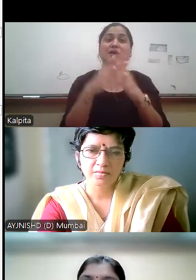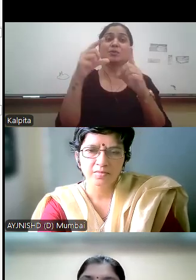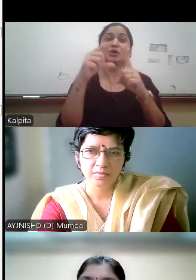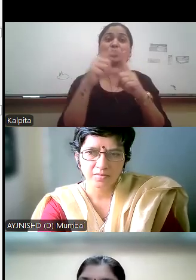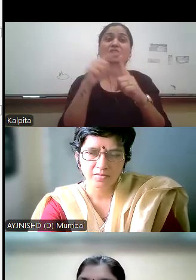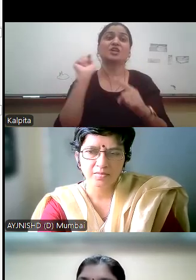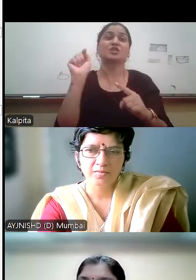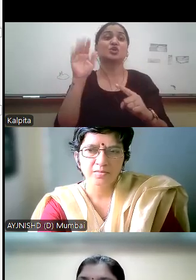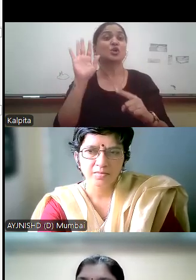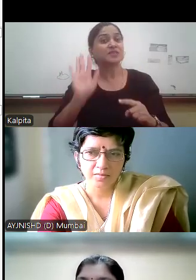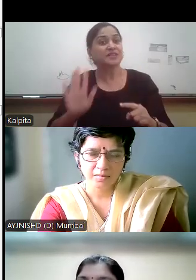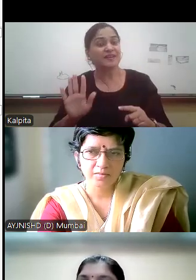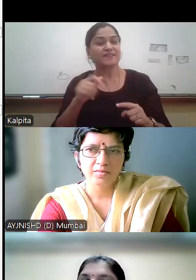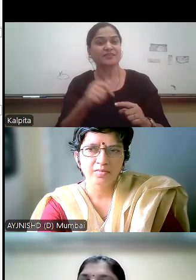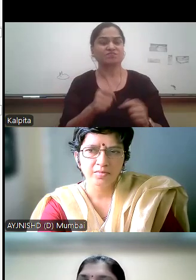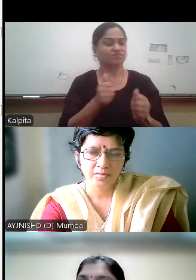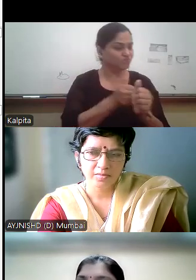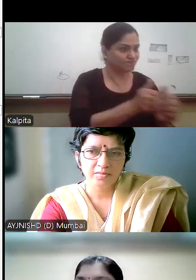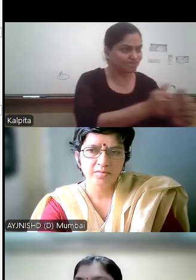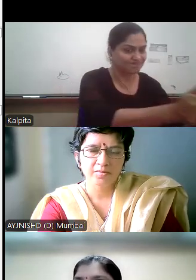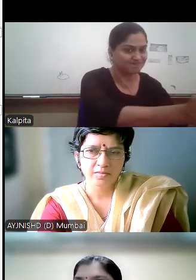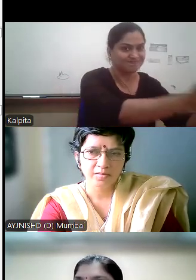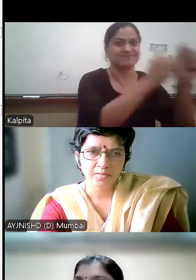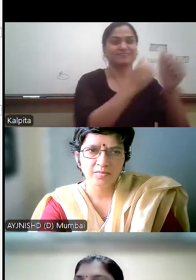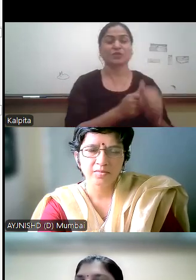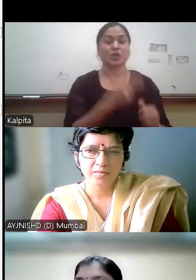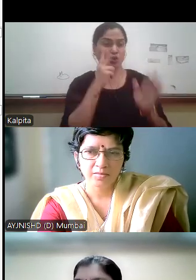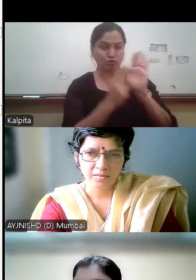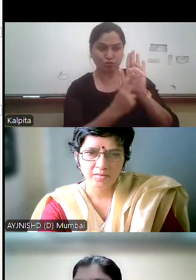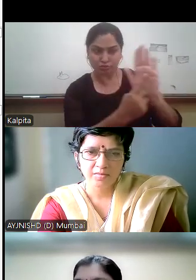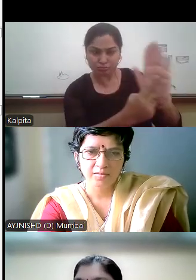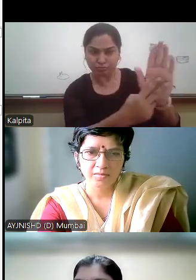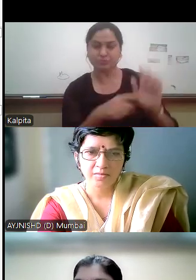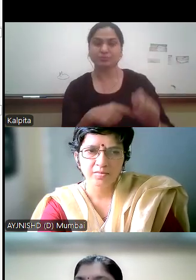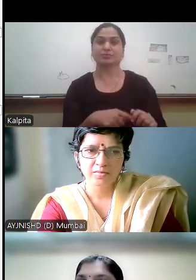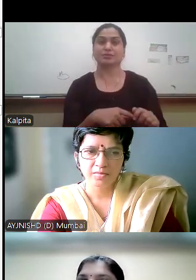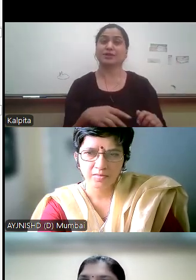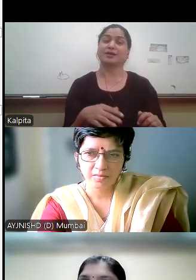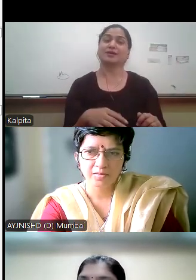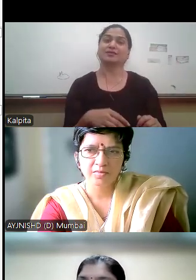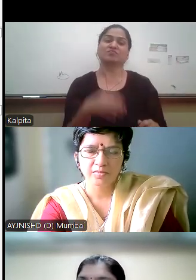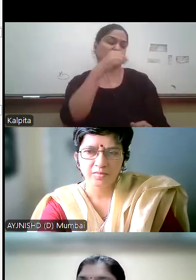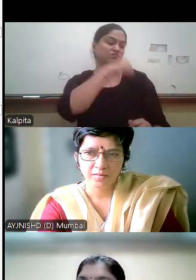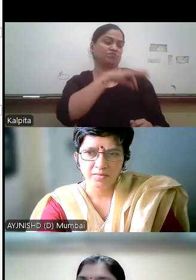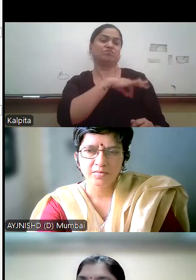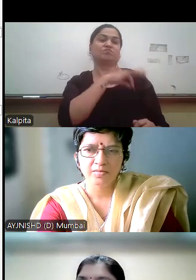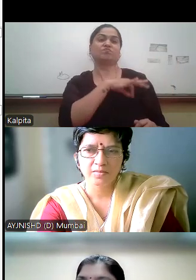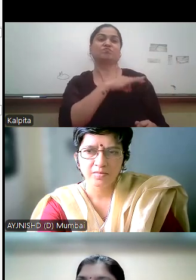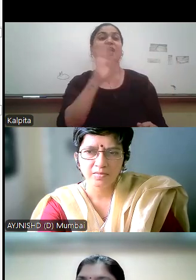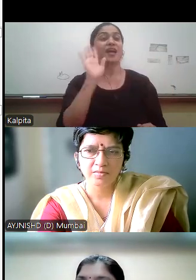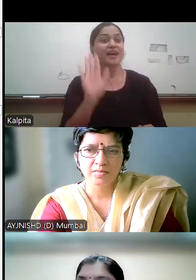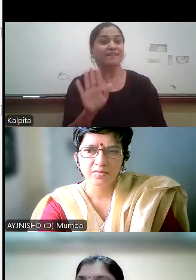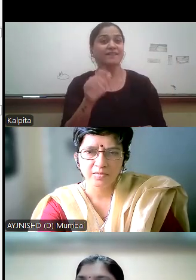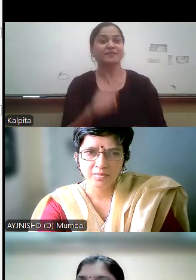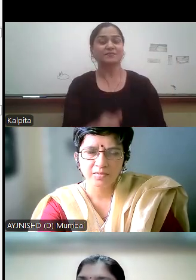orient them, guide them, show them like what are the benefits they can avail as per the guidelines, that what are the benefits